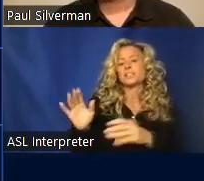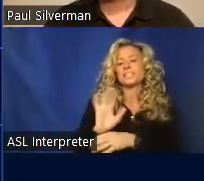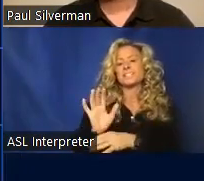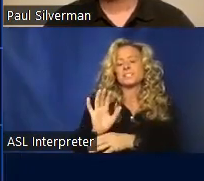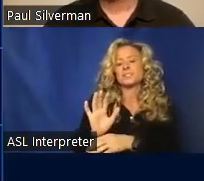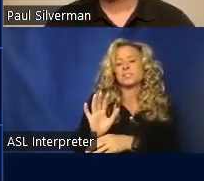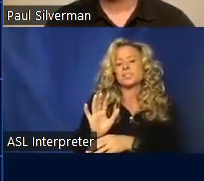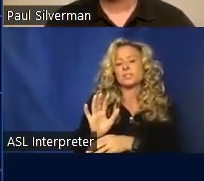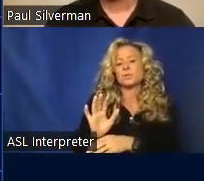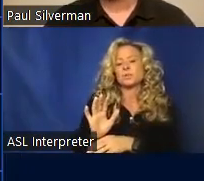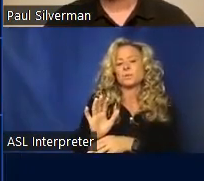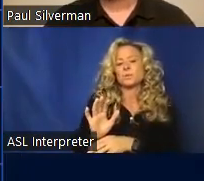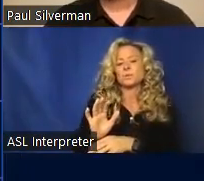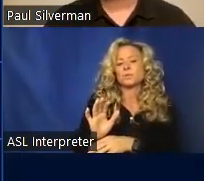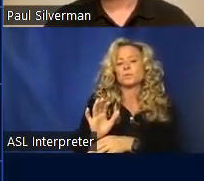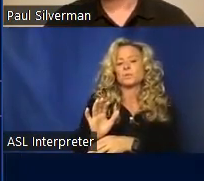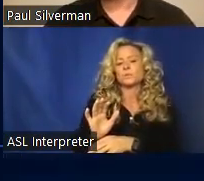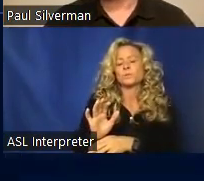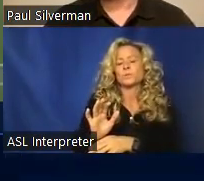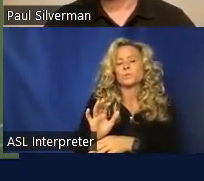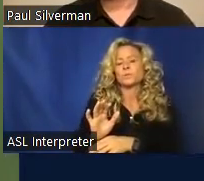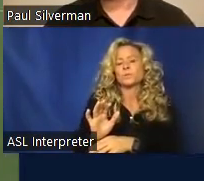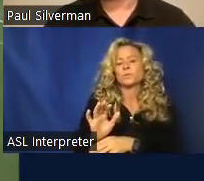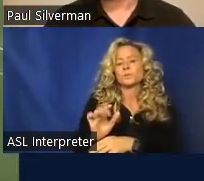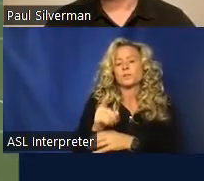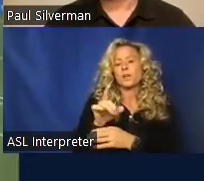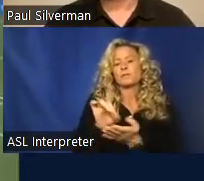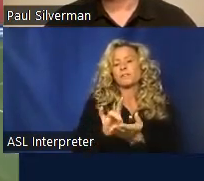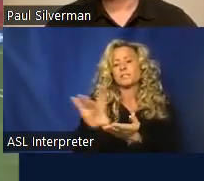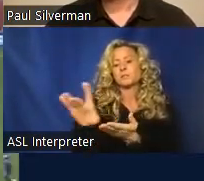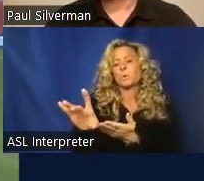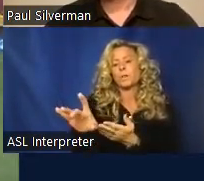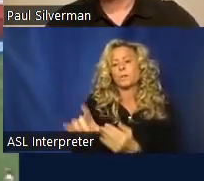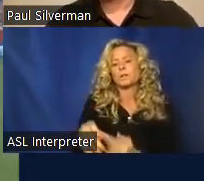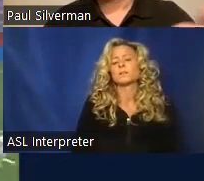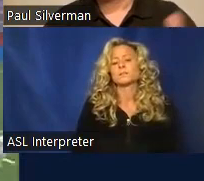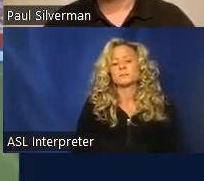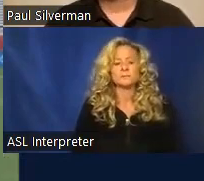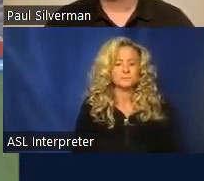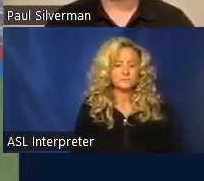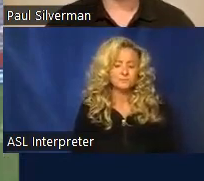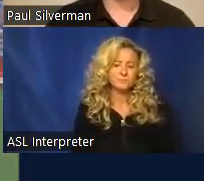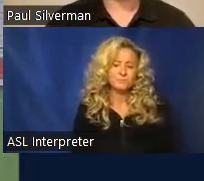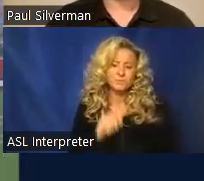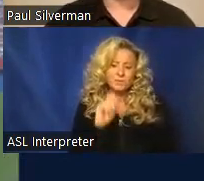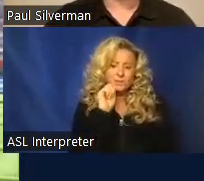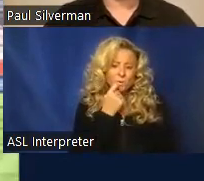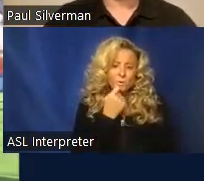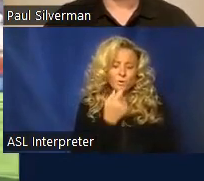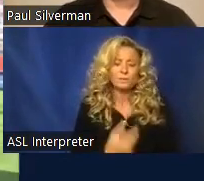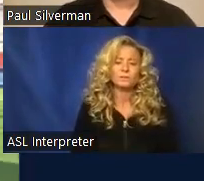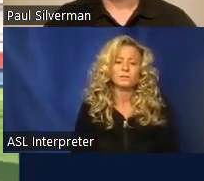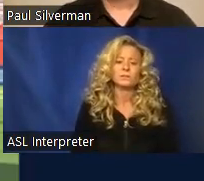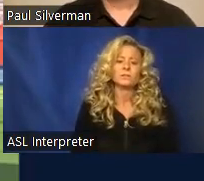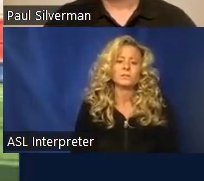of this goal that was scored, which is kind of cool. It's the big one where she kicked it.